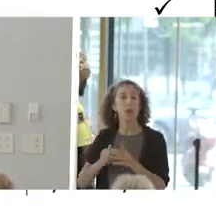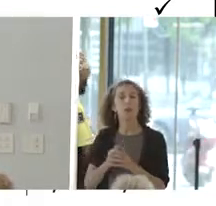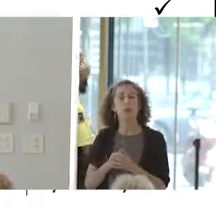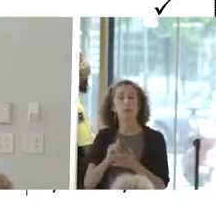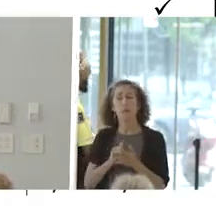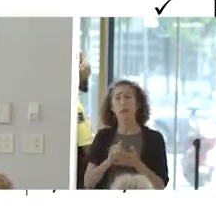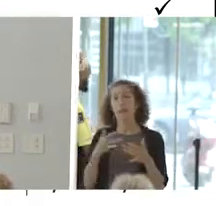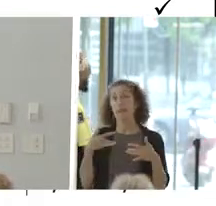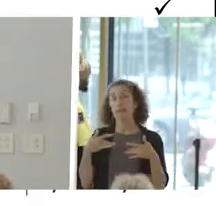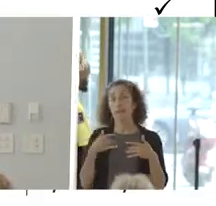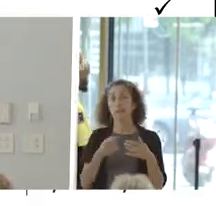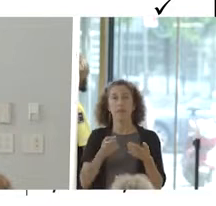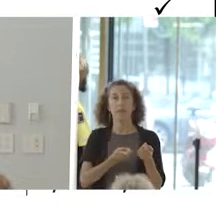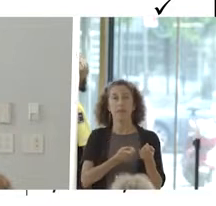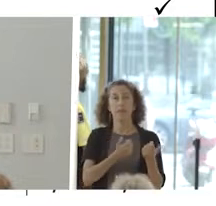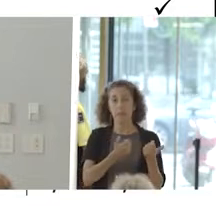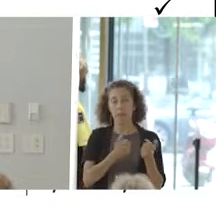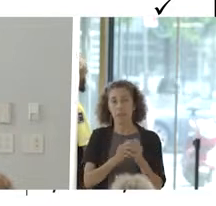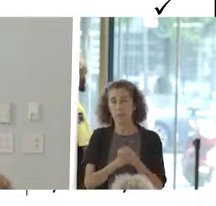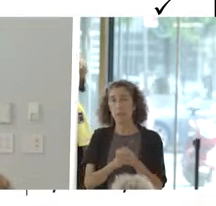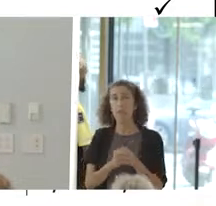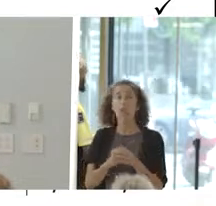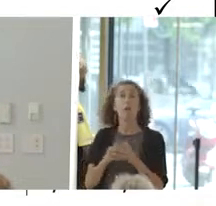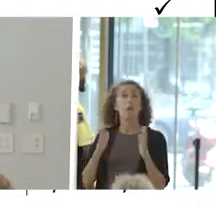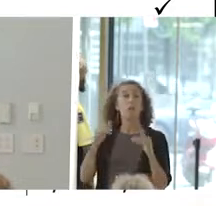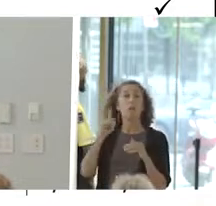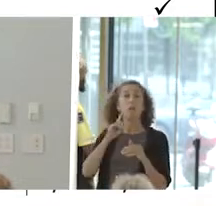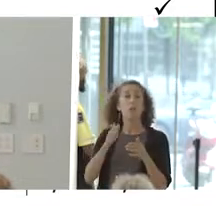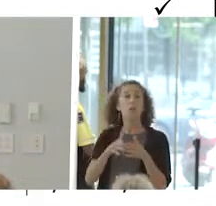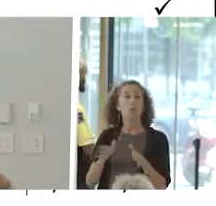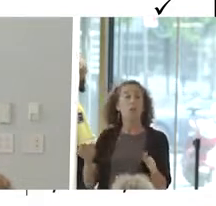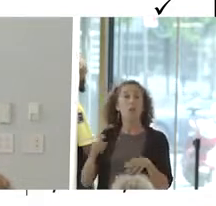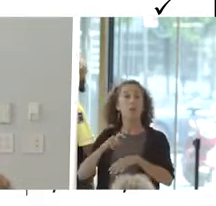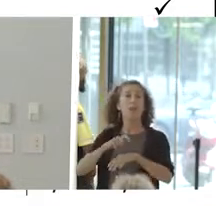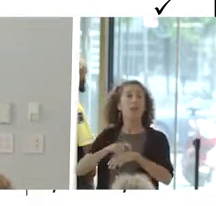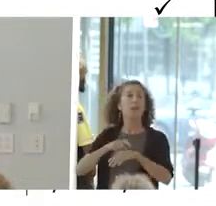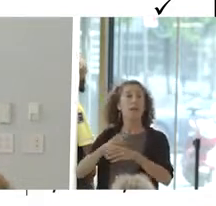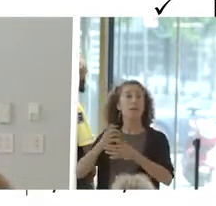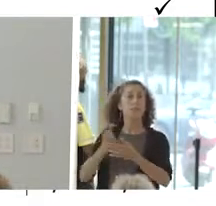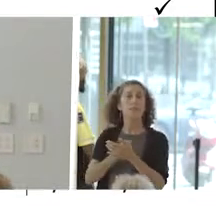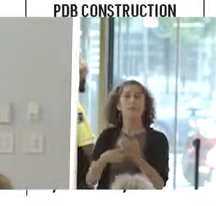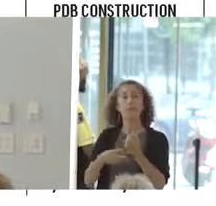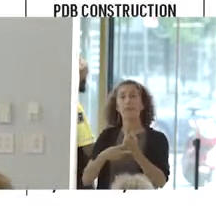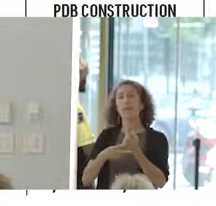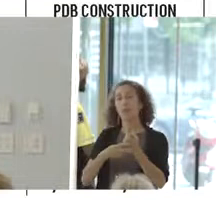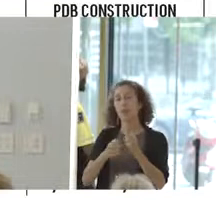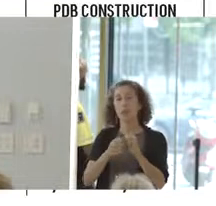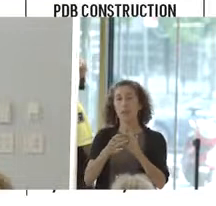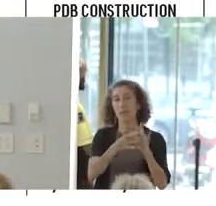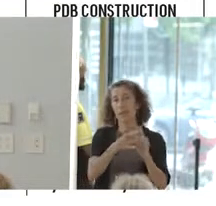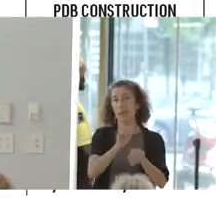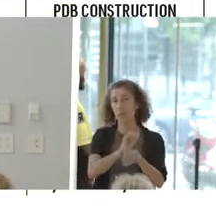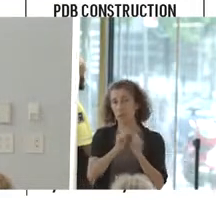concern, and there's the hope for overall time savings because of that combination and collaborative environment. So